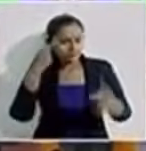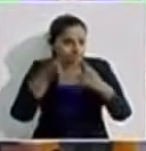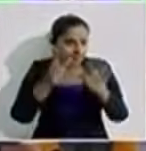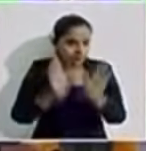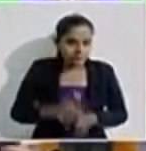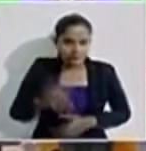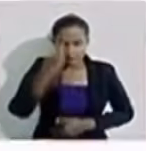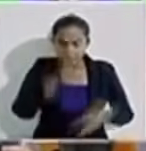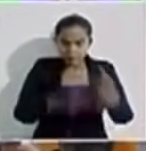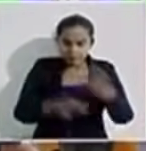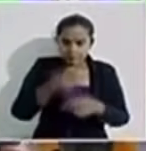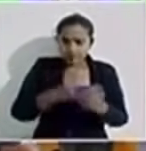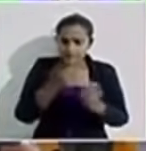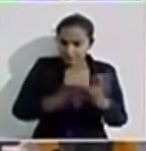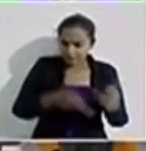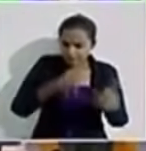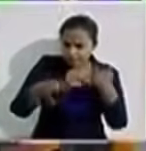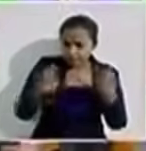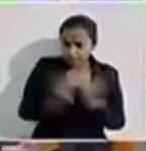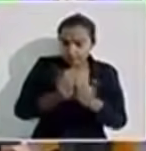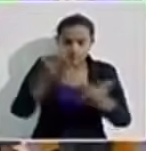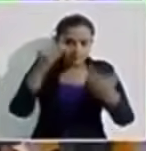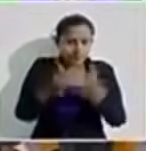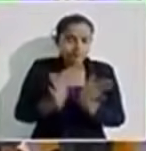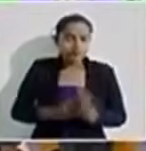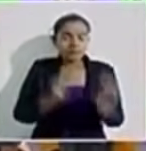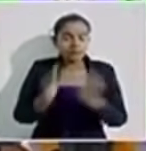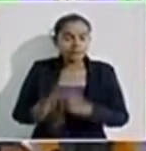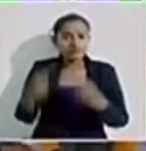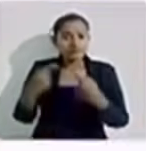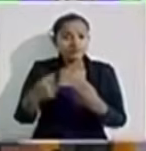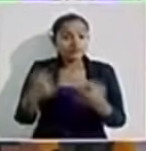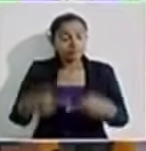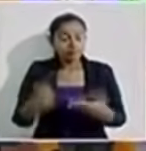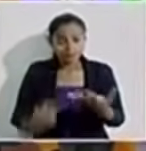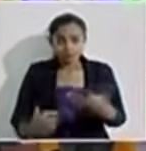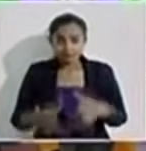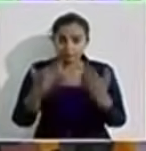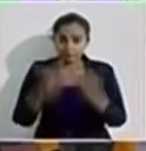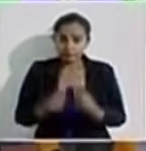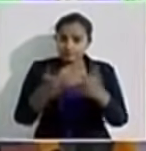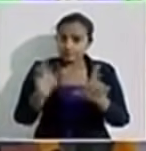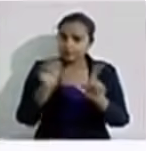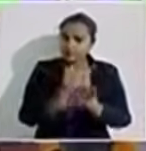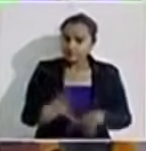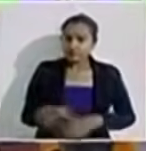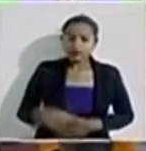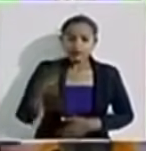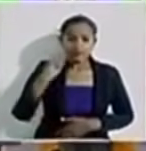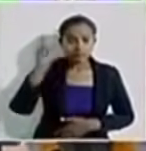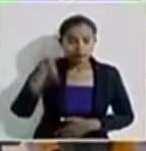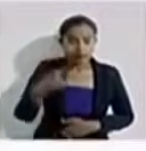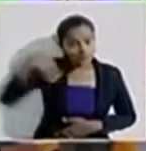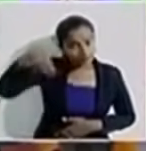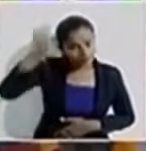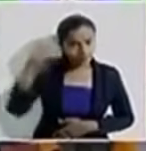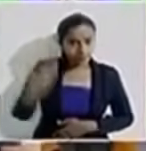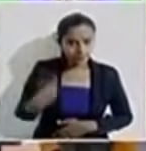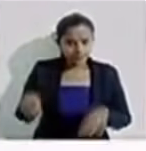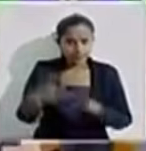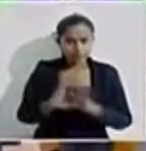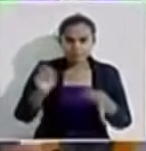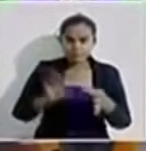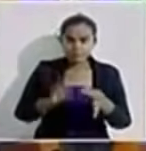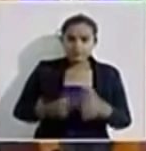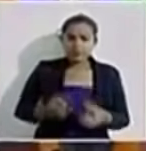even laid down several recommendations to follow. If Cabral is a person with morals, he should answer these queries before taking up the position